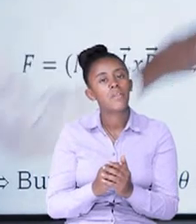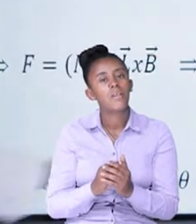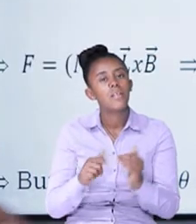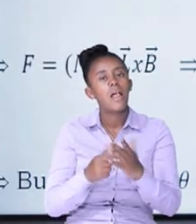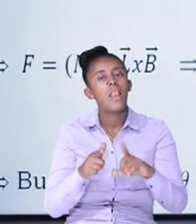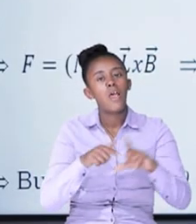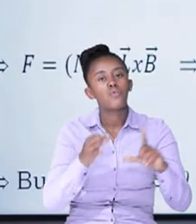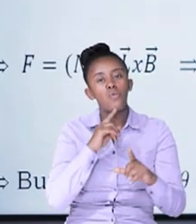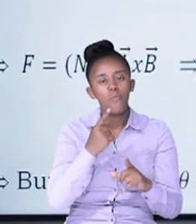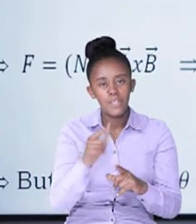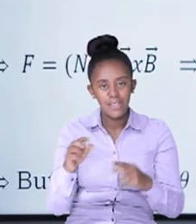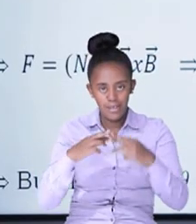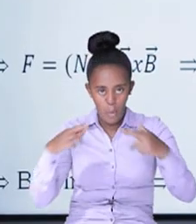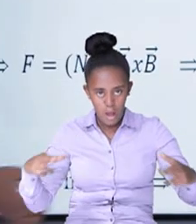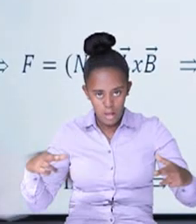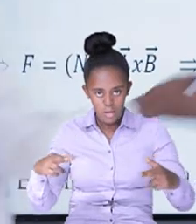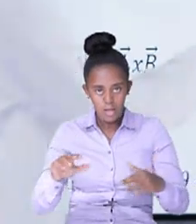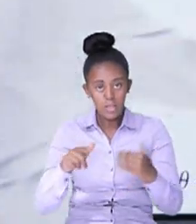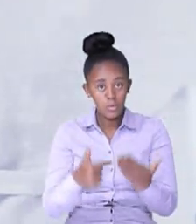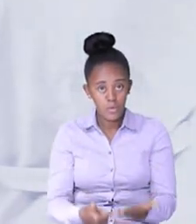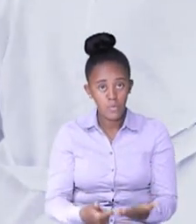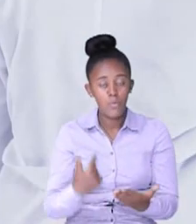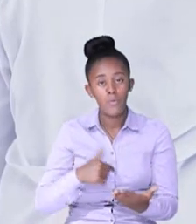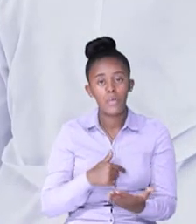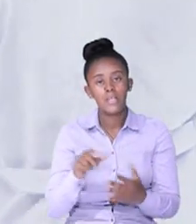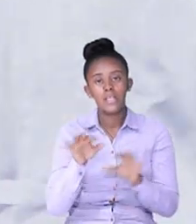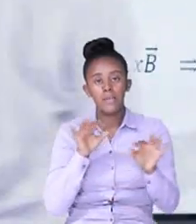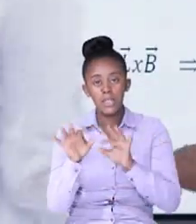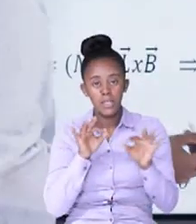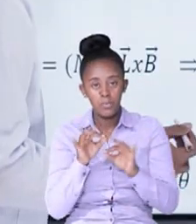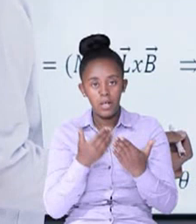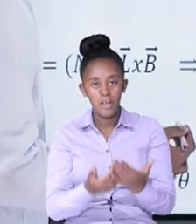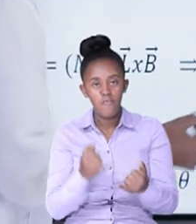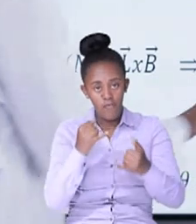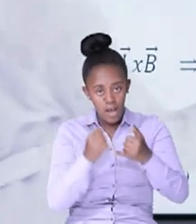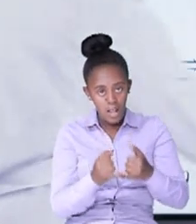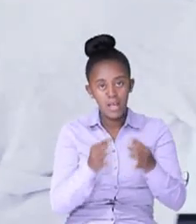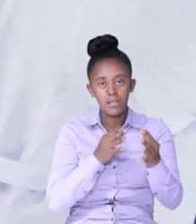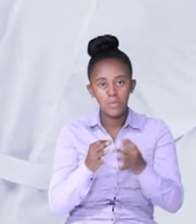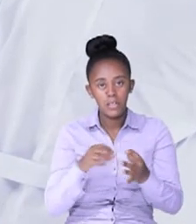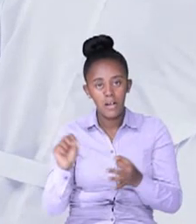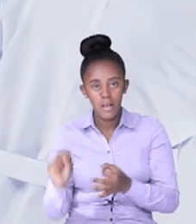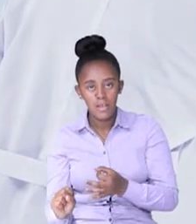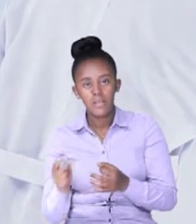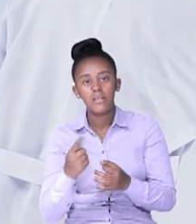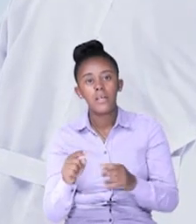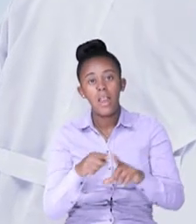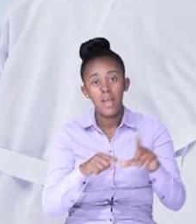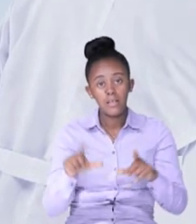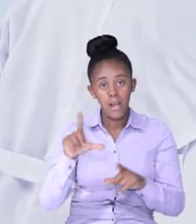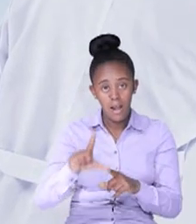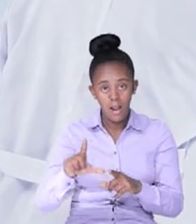is the length of the wire. The length of the wire. So we can substitute here and find an expression as the length